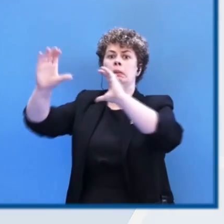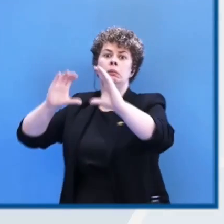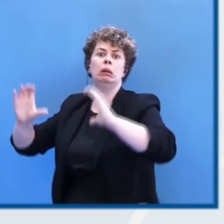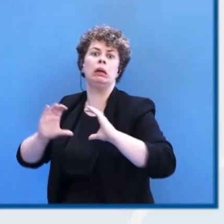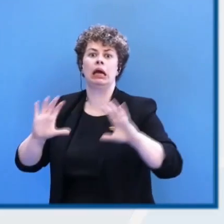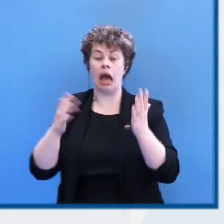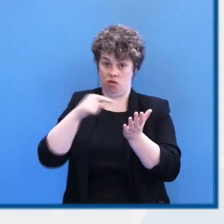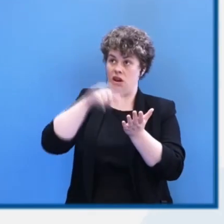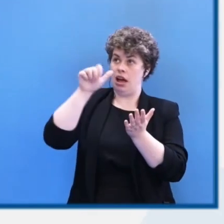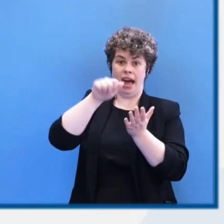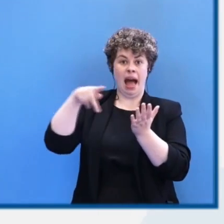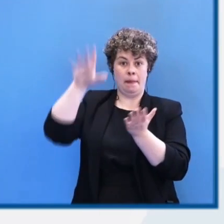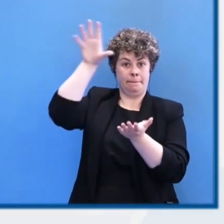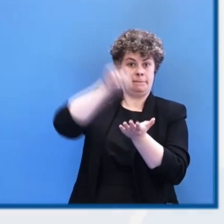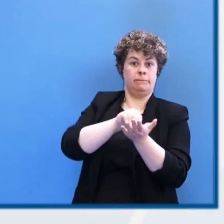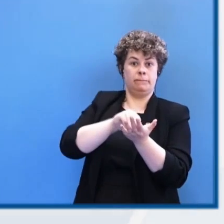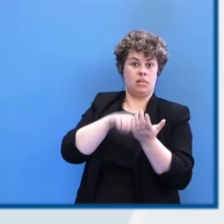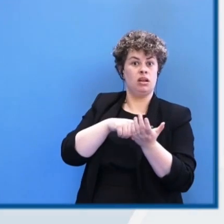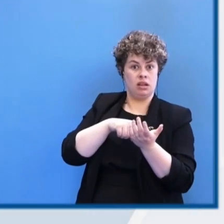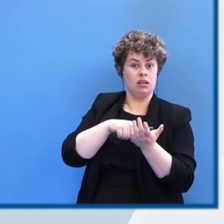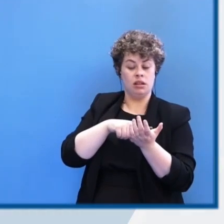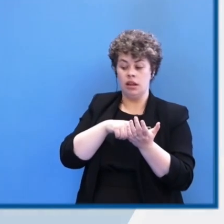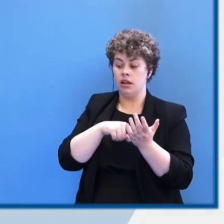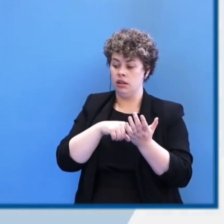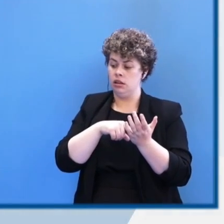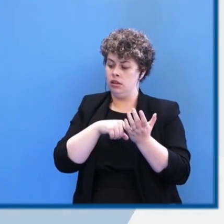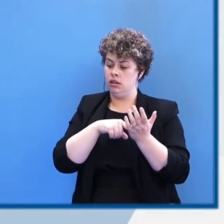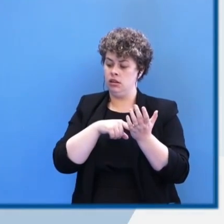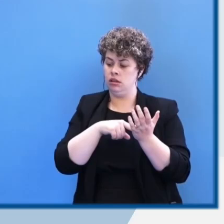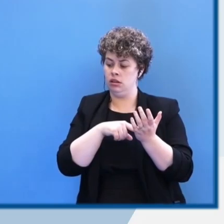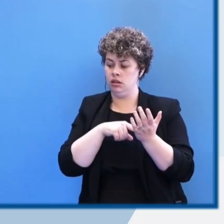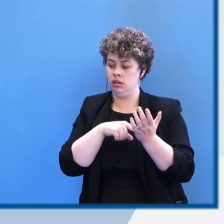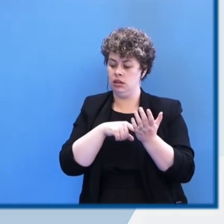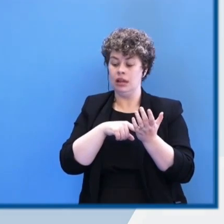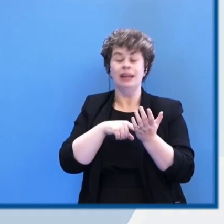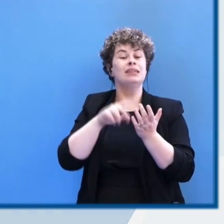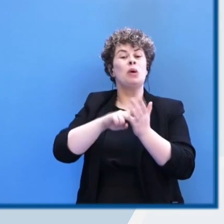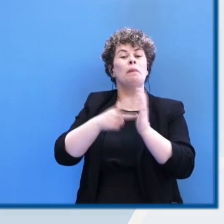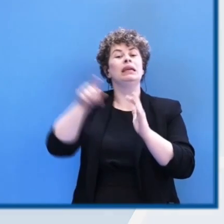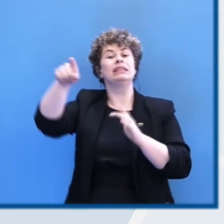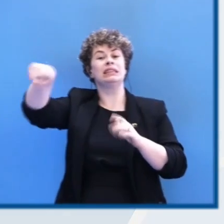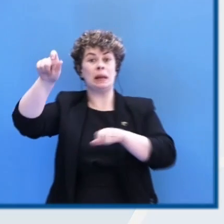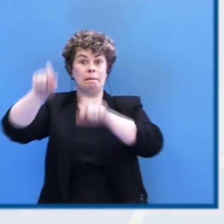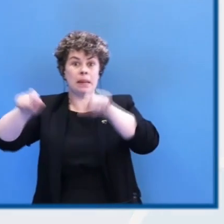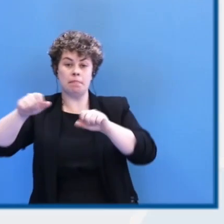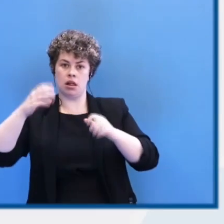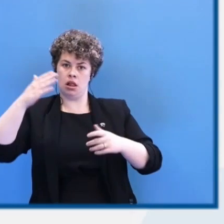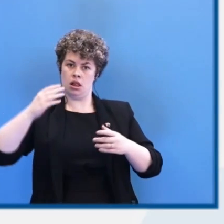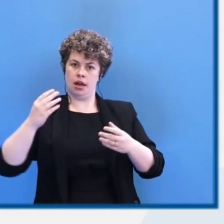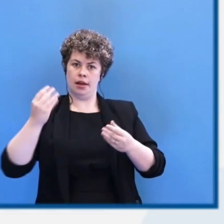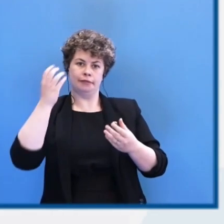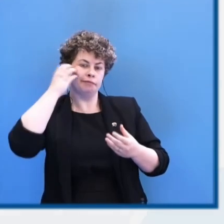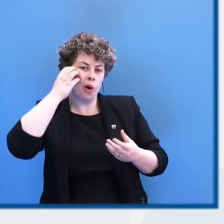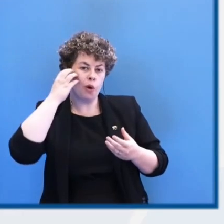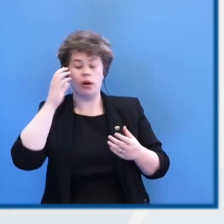scour the entire island looking for where people ended up. And that kind of information and the use of anonymized cell phone